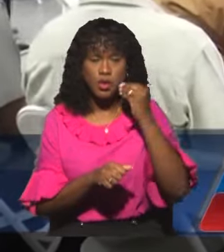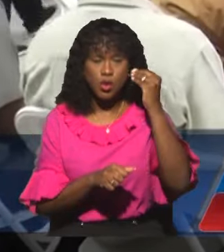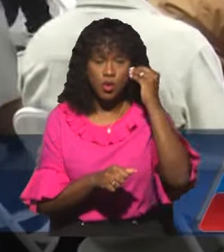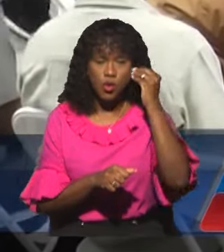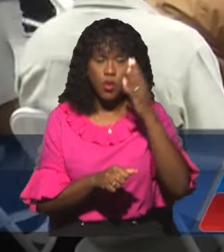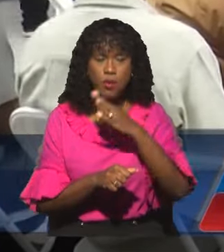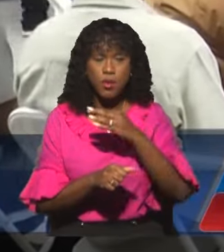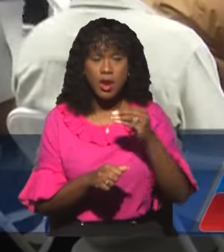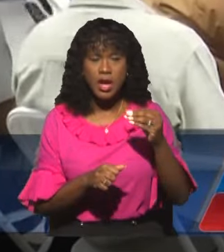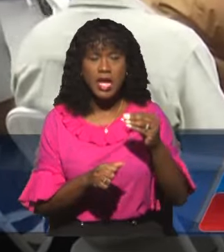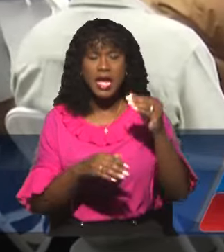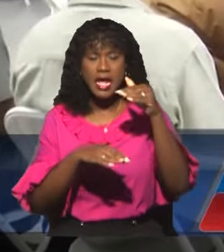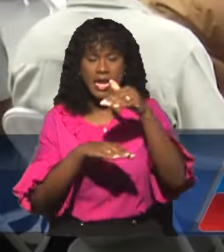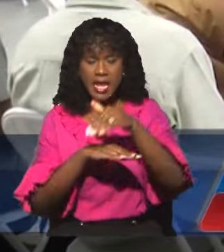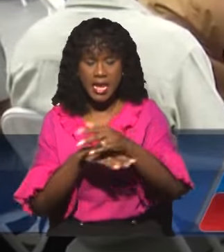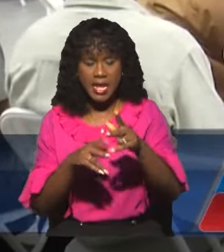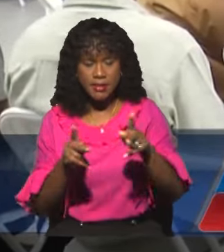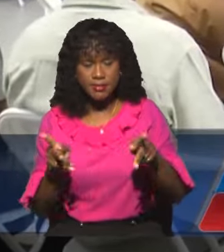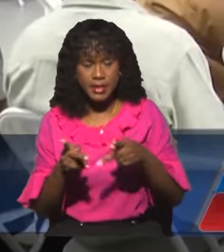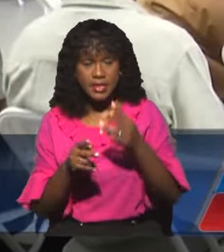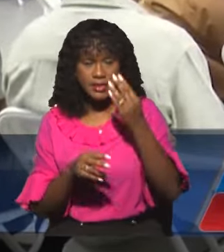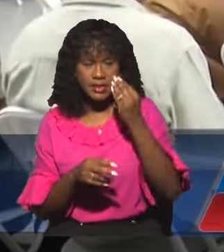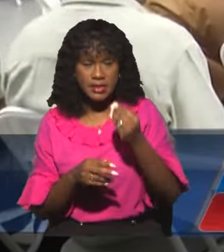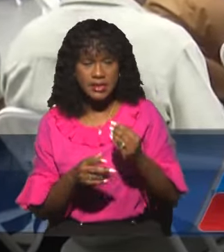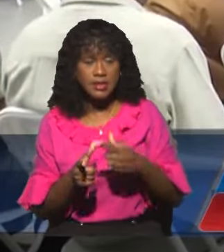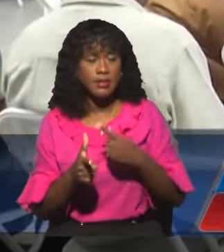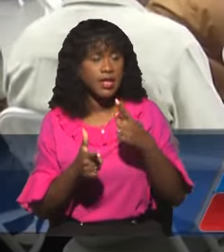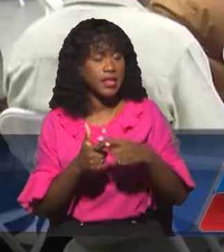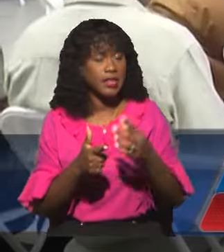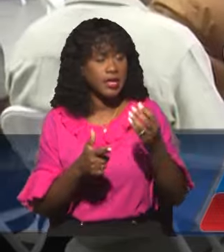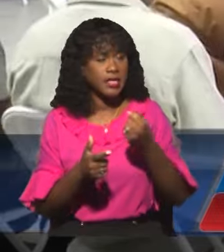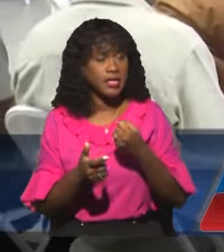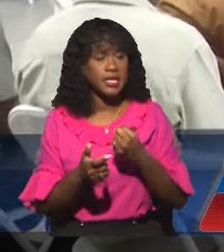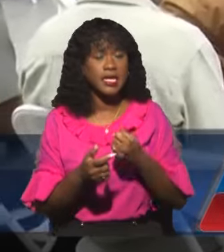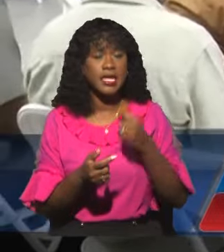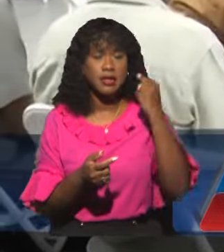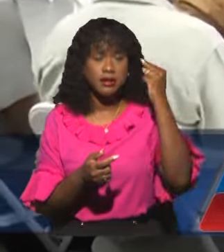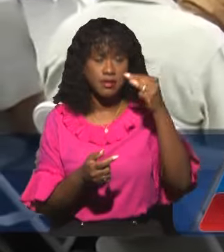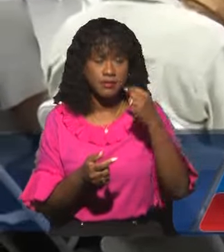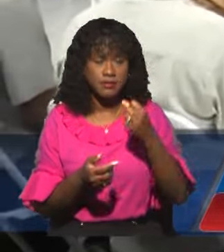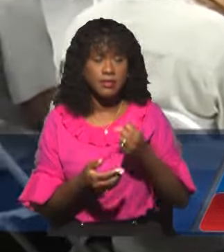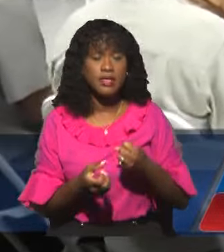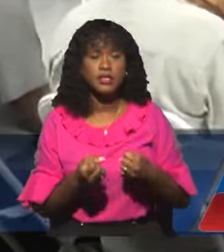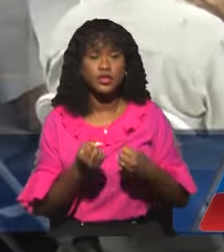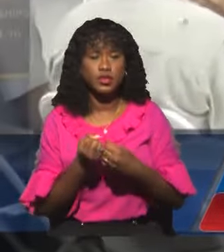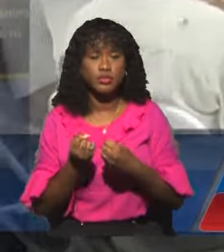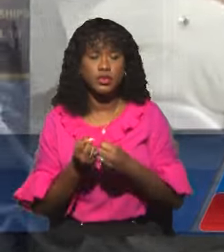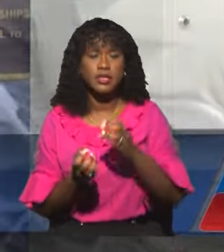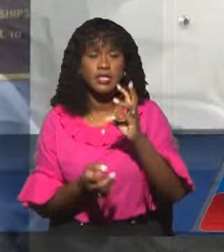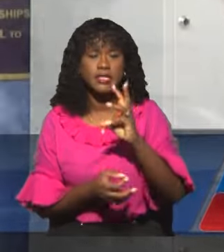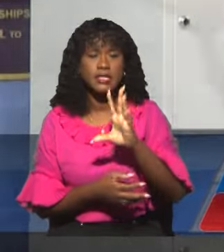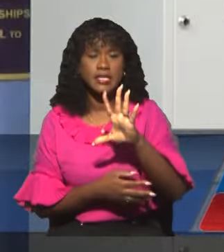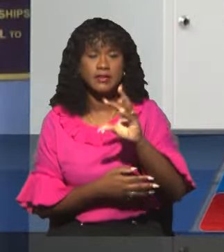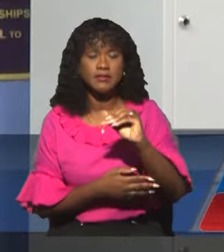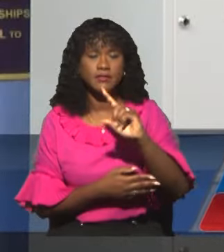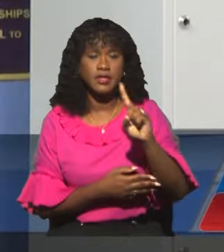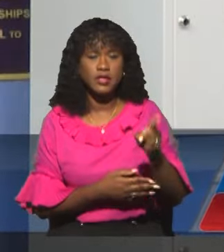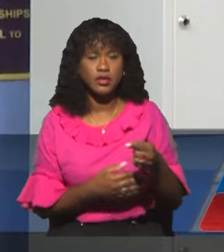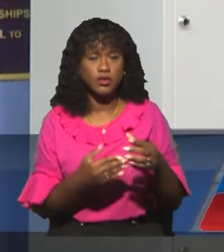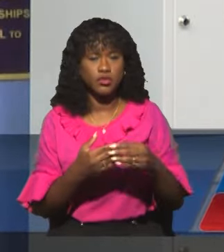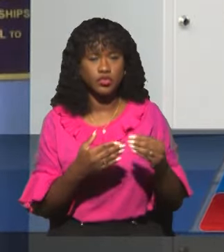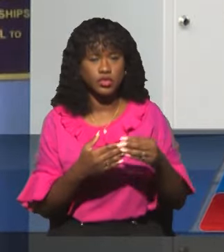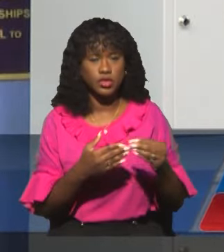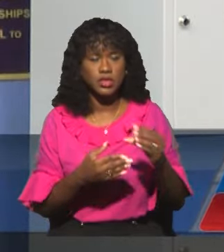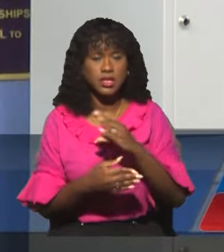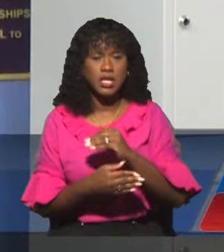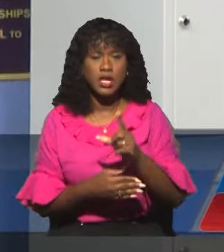shelter. The organization eventually received financial support from the government of $650,000 in addition